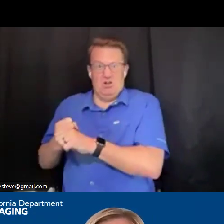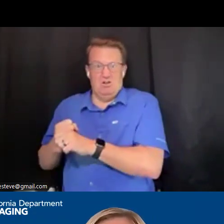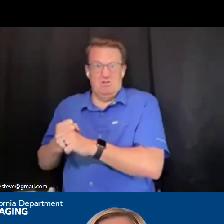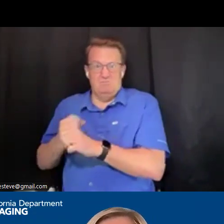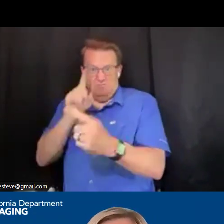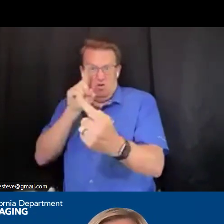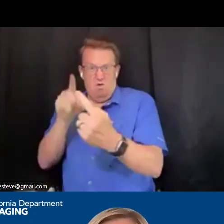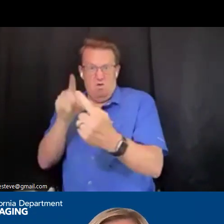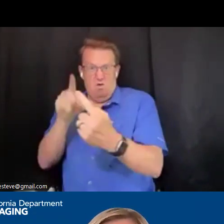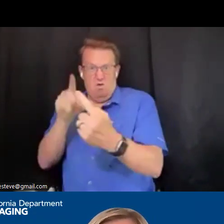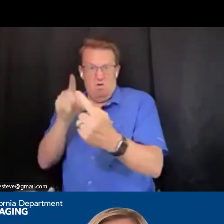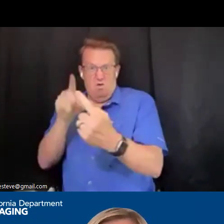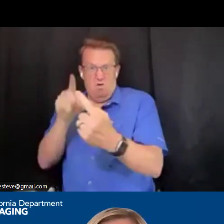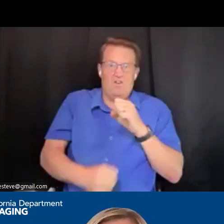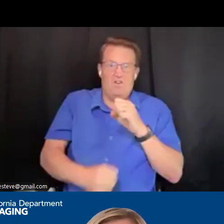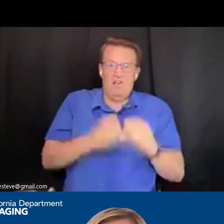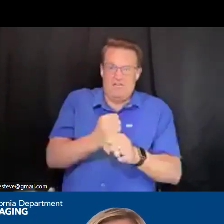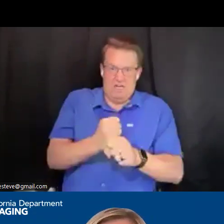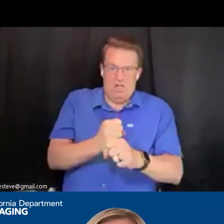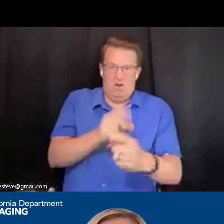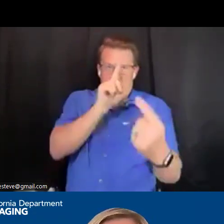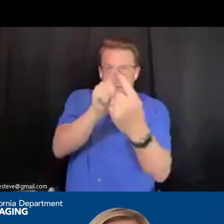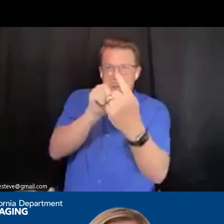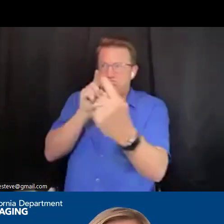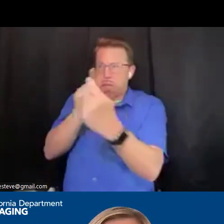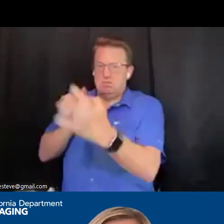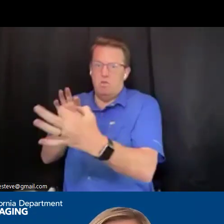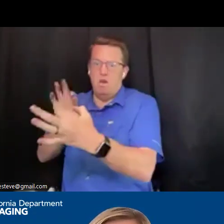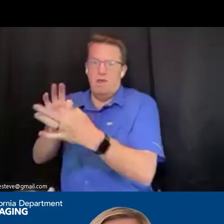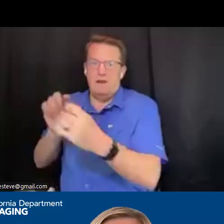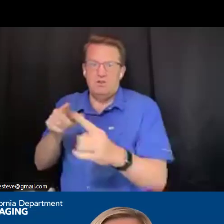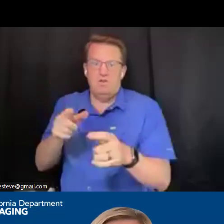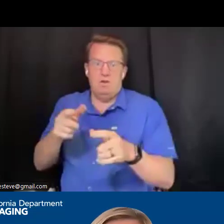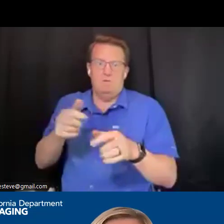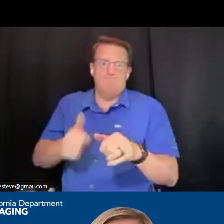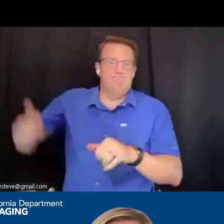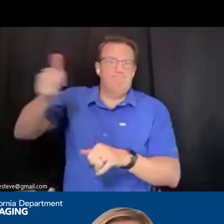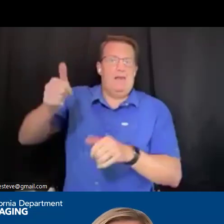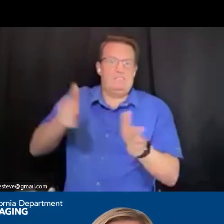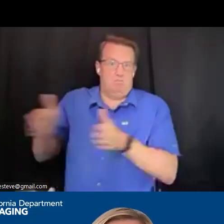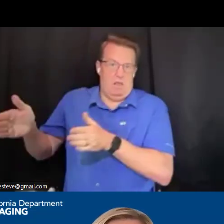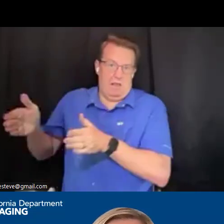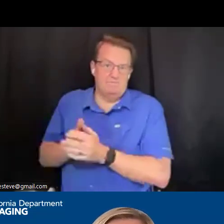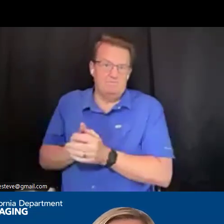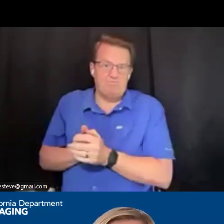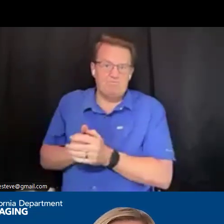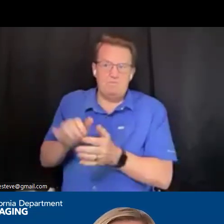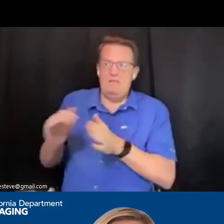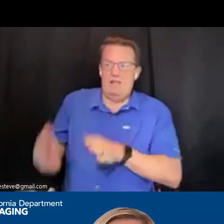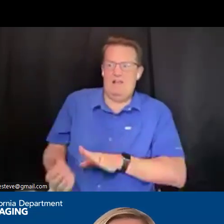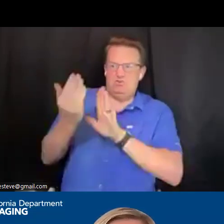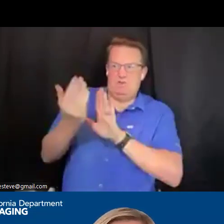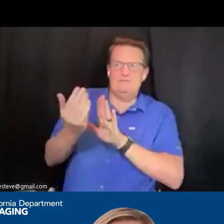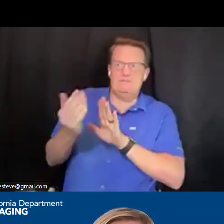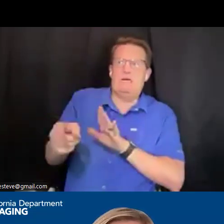initiatives related to the Master Plan for Aging that address the aging network and how we can